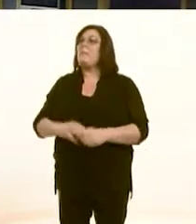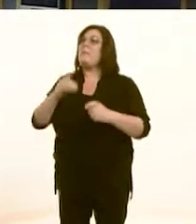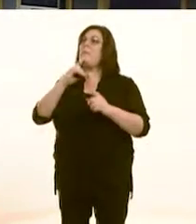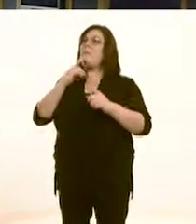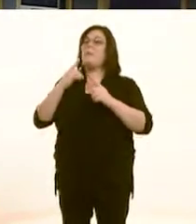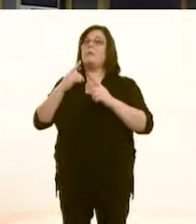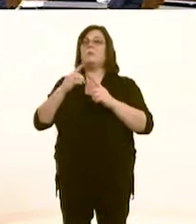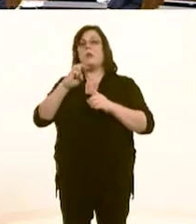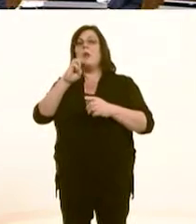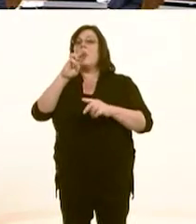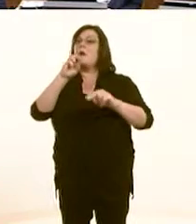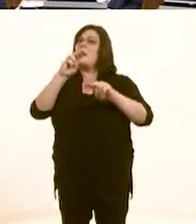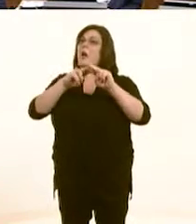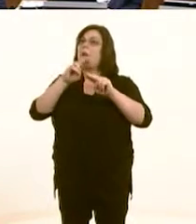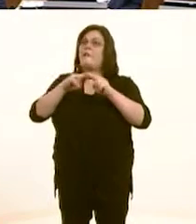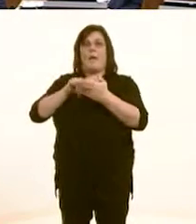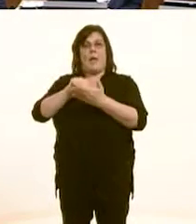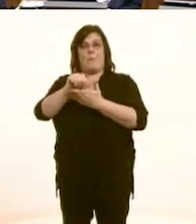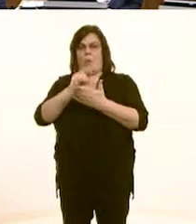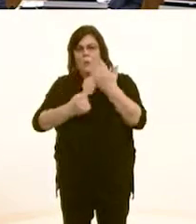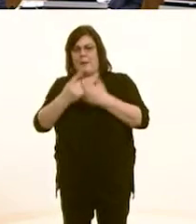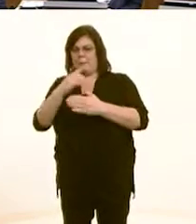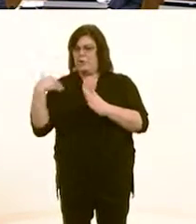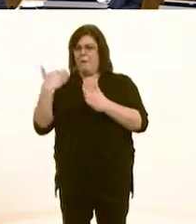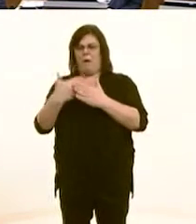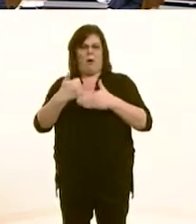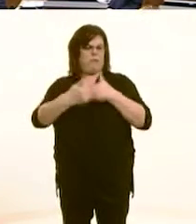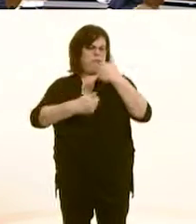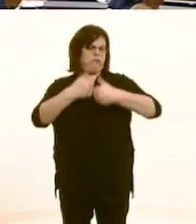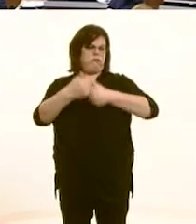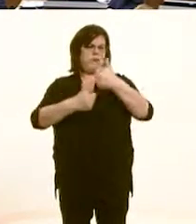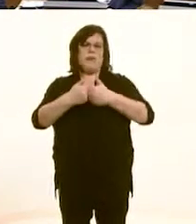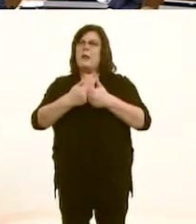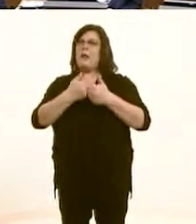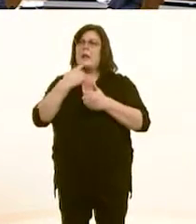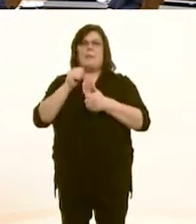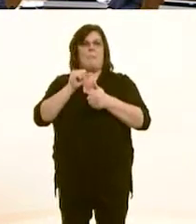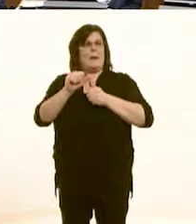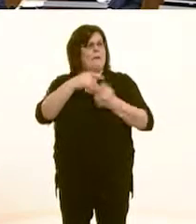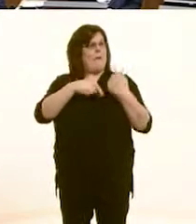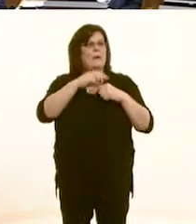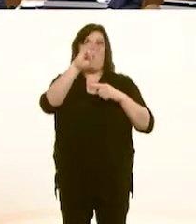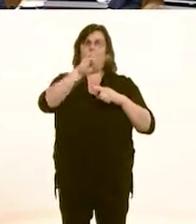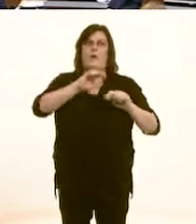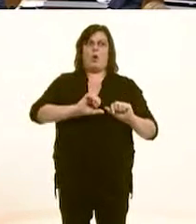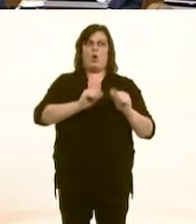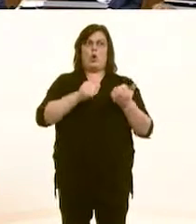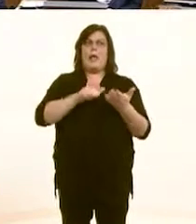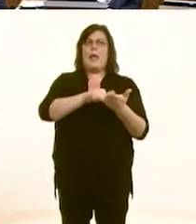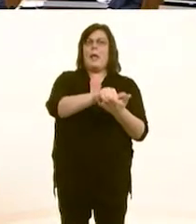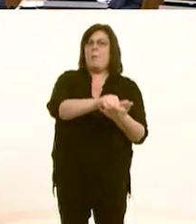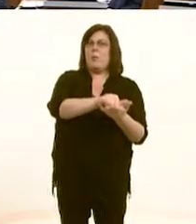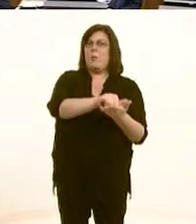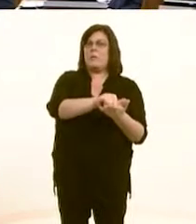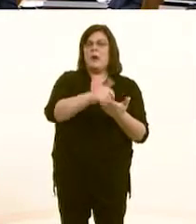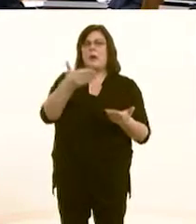at Cardiff Airport so far has been excellent? And is it not better for Wales and the Welsh economy to have a successful airport rather than what the alternative would